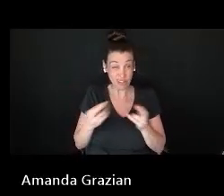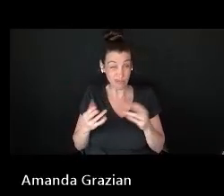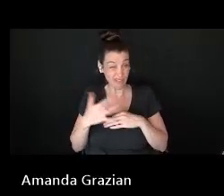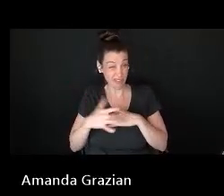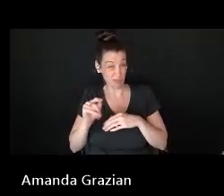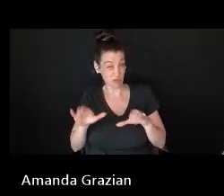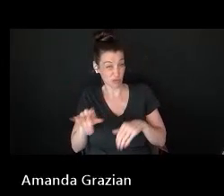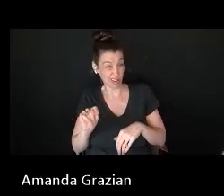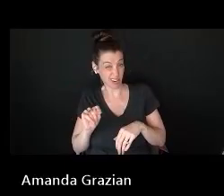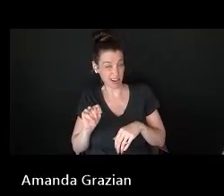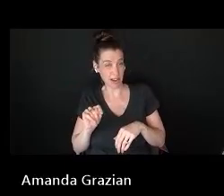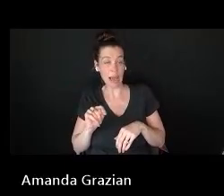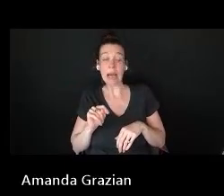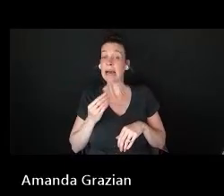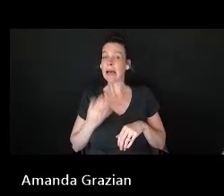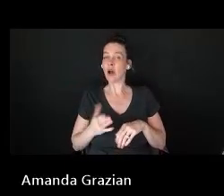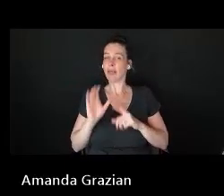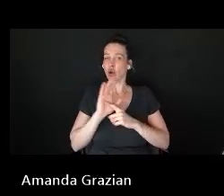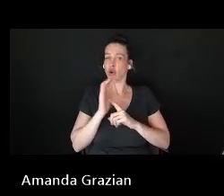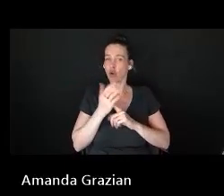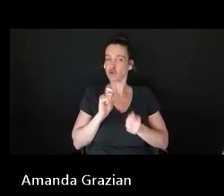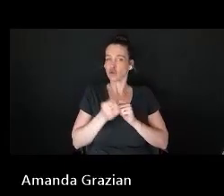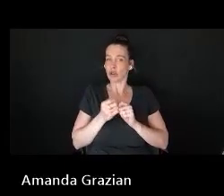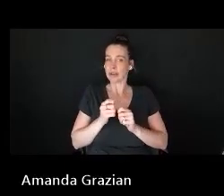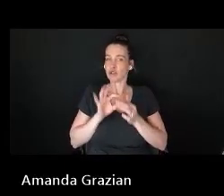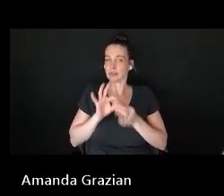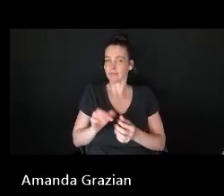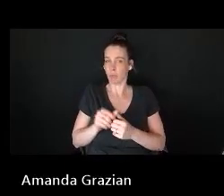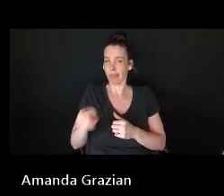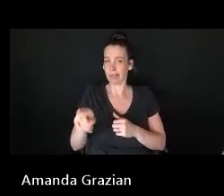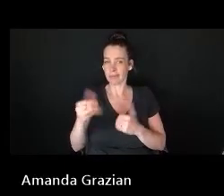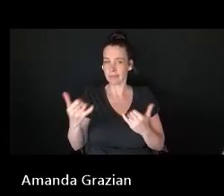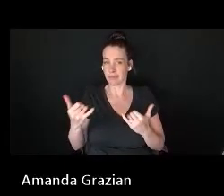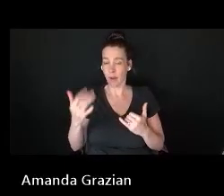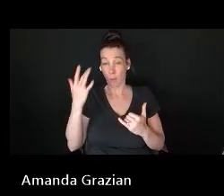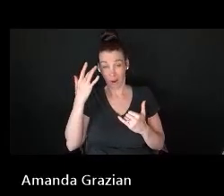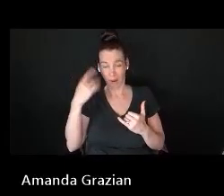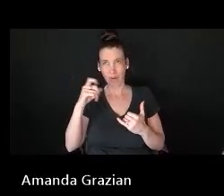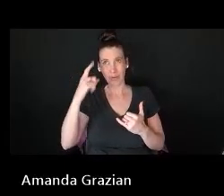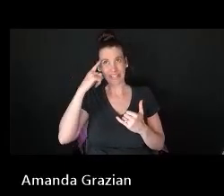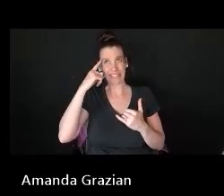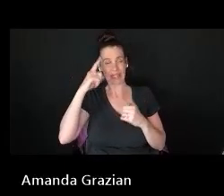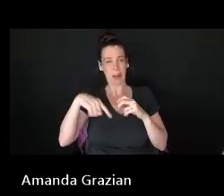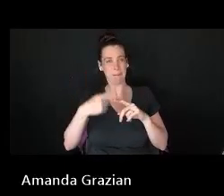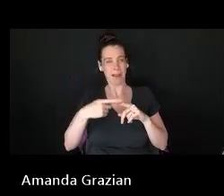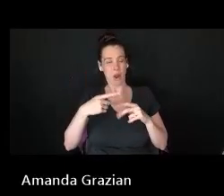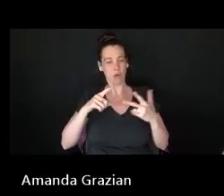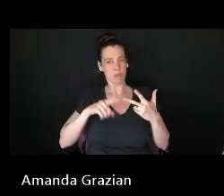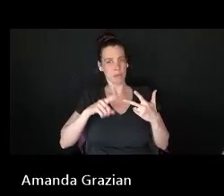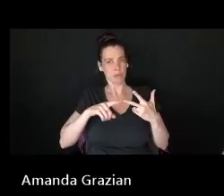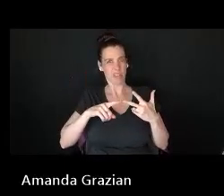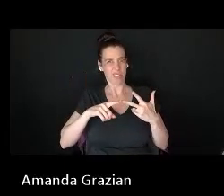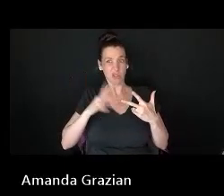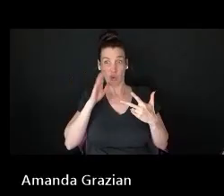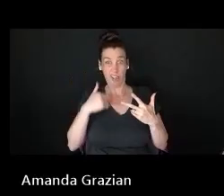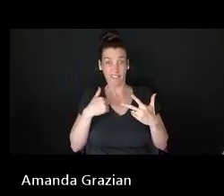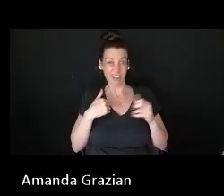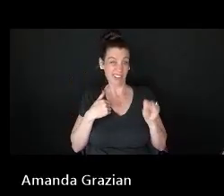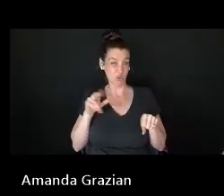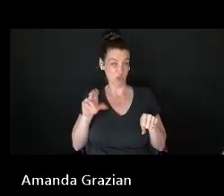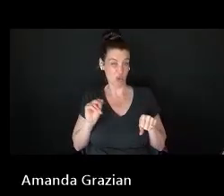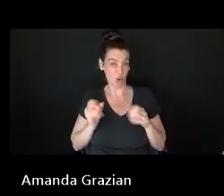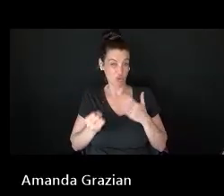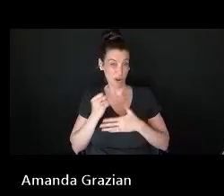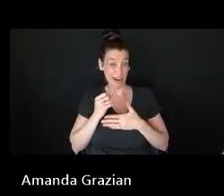where there's a cultural change associated with SRF, because again, it goes back to the factor three having a binary rating. So if there are